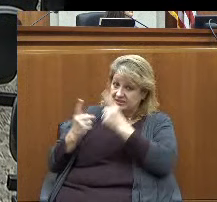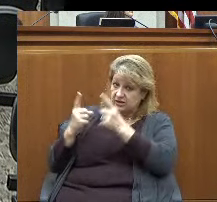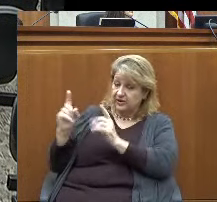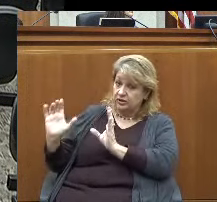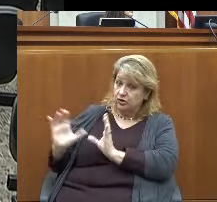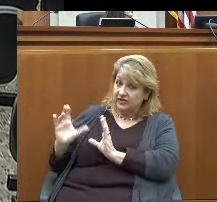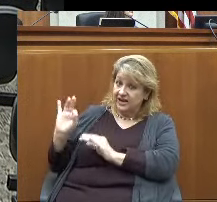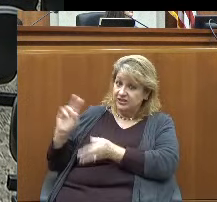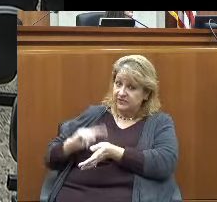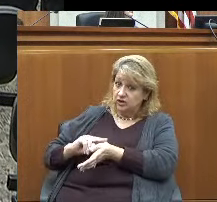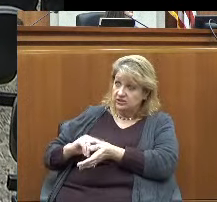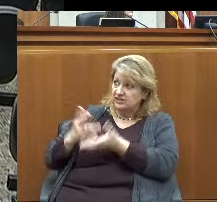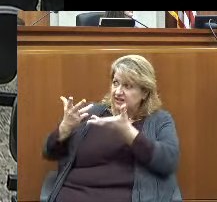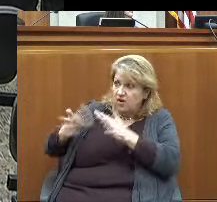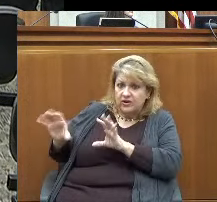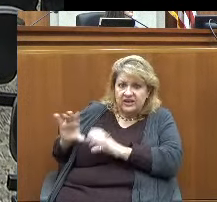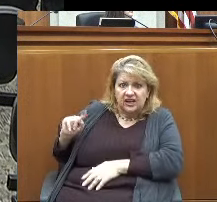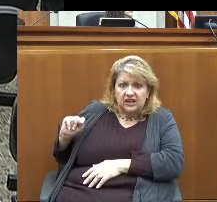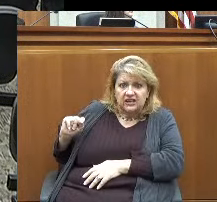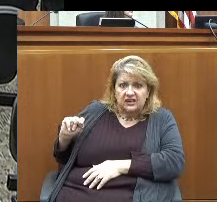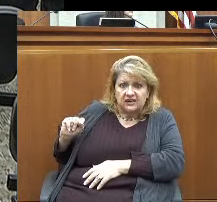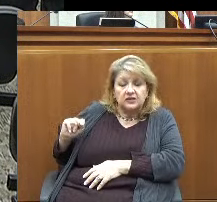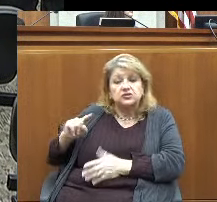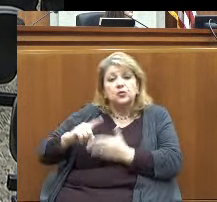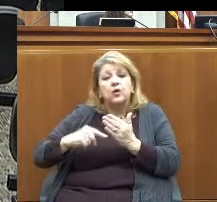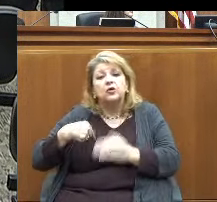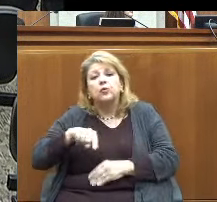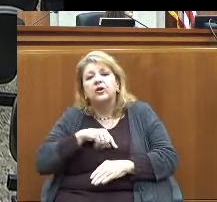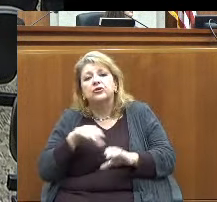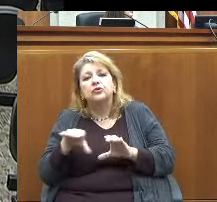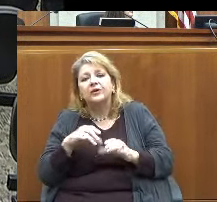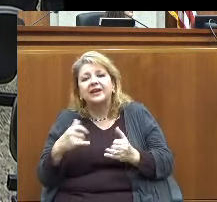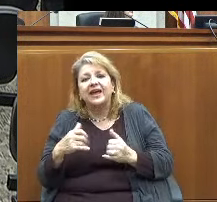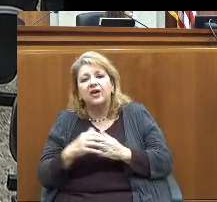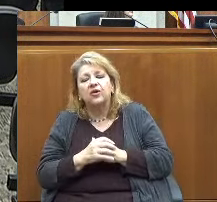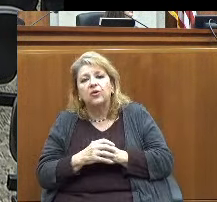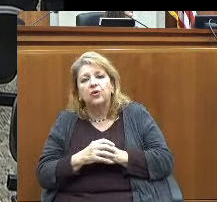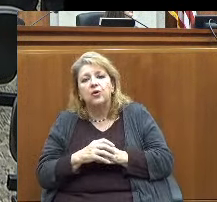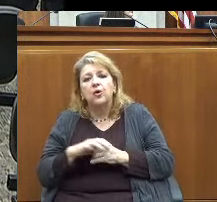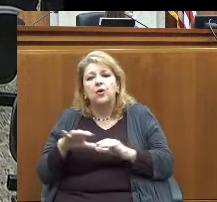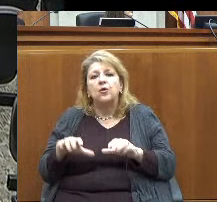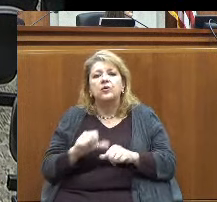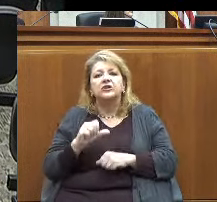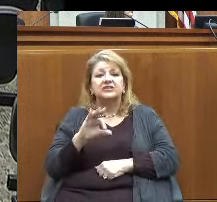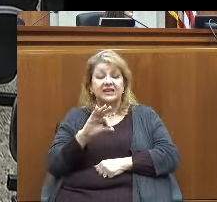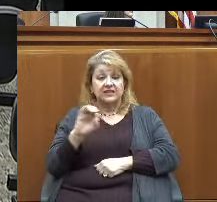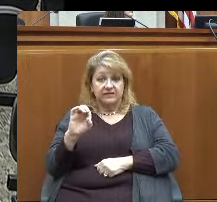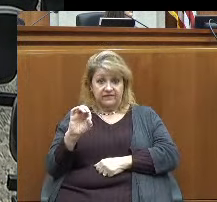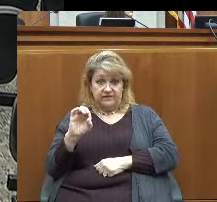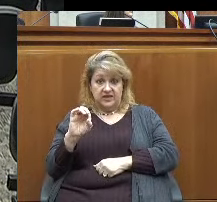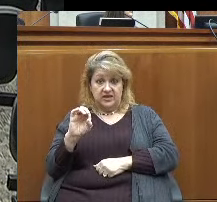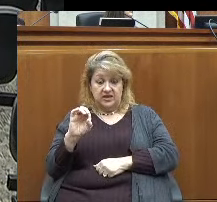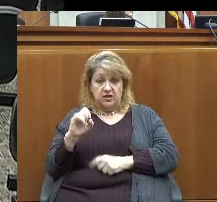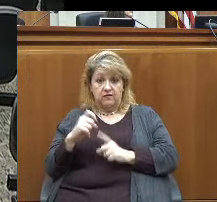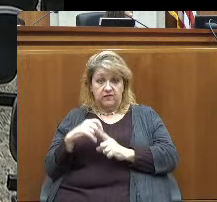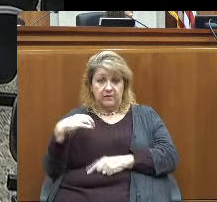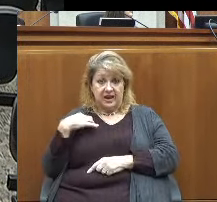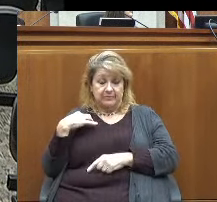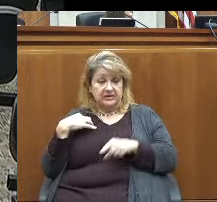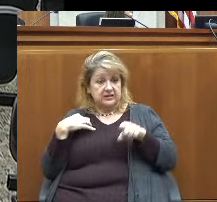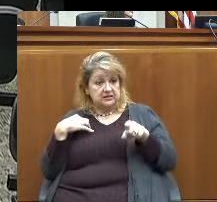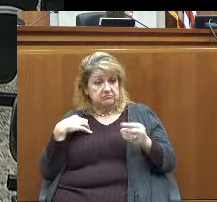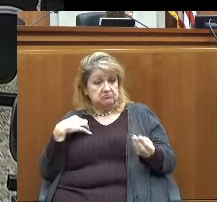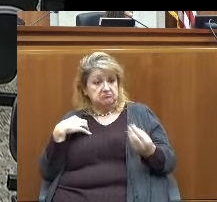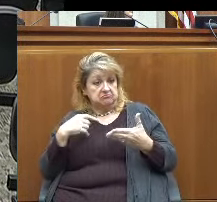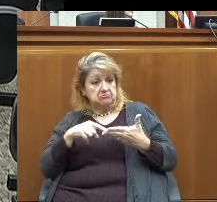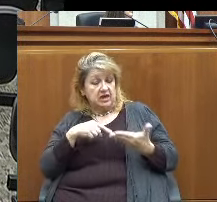has already done that. So what we are doing at present is we are taking the fee from an applicant, and